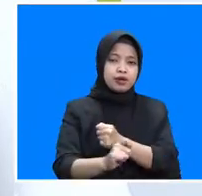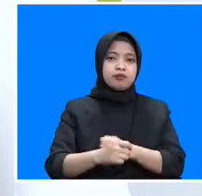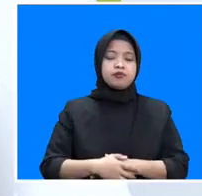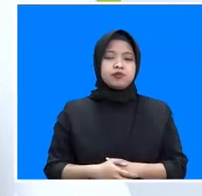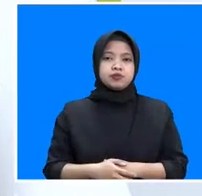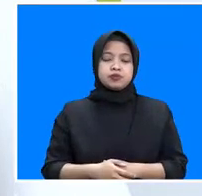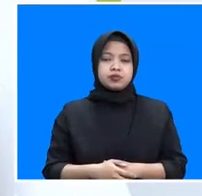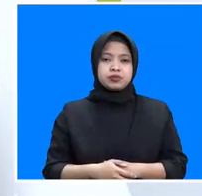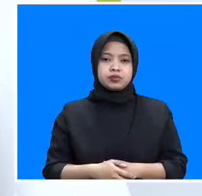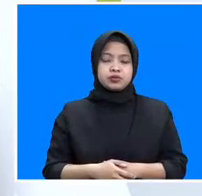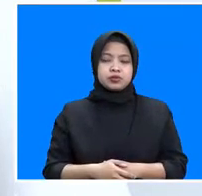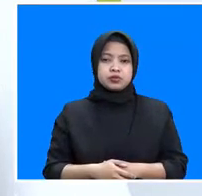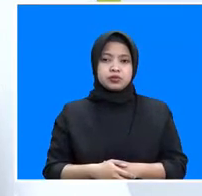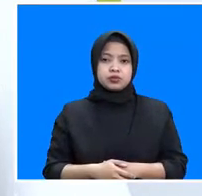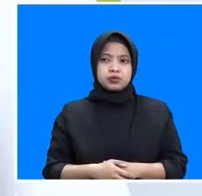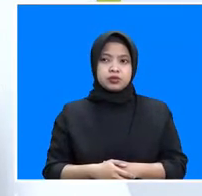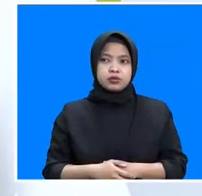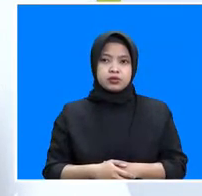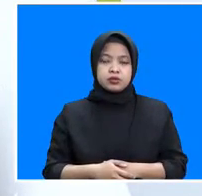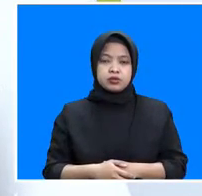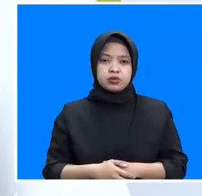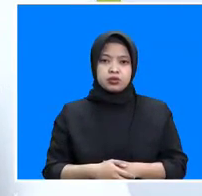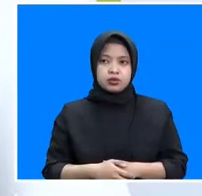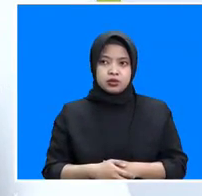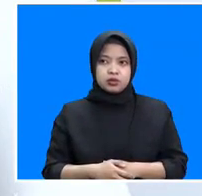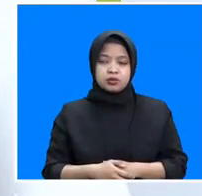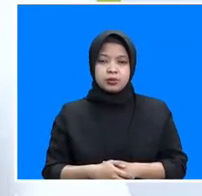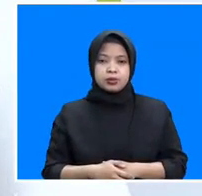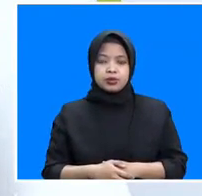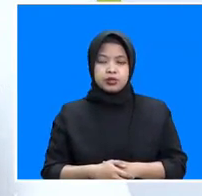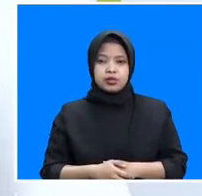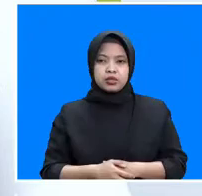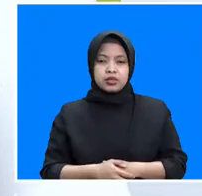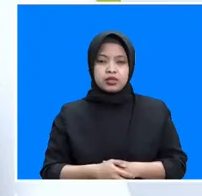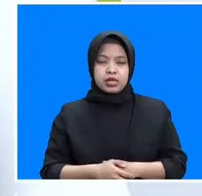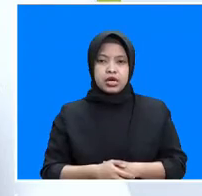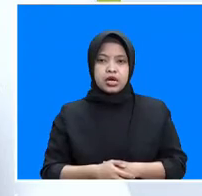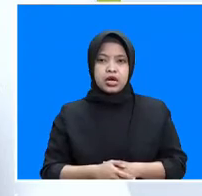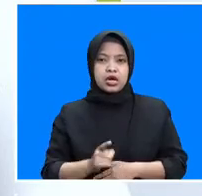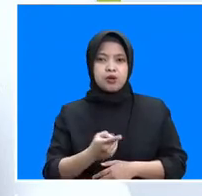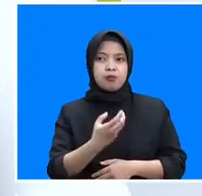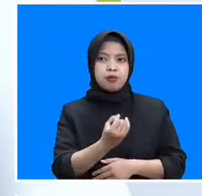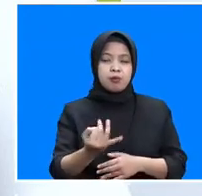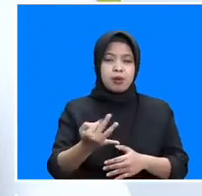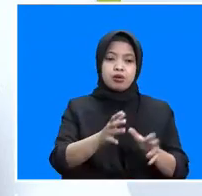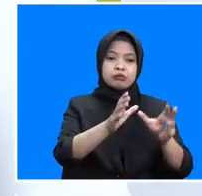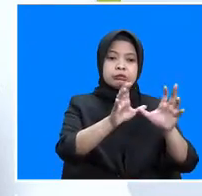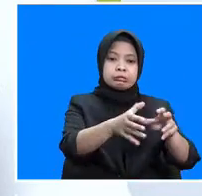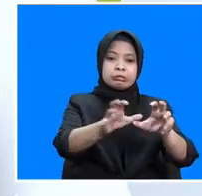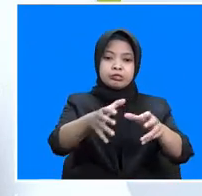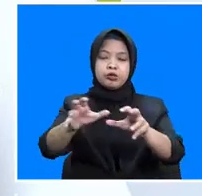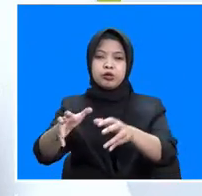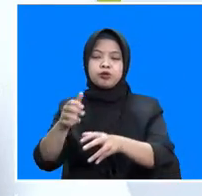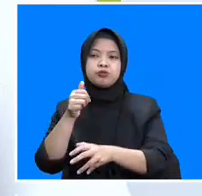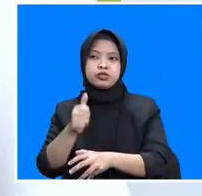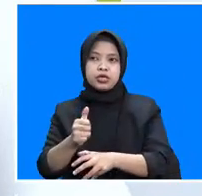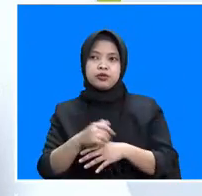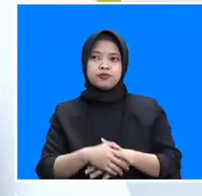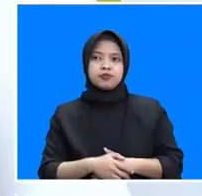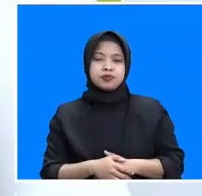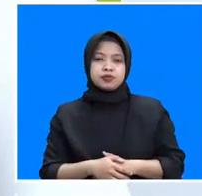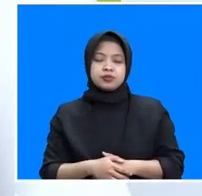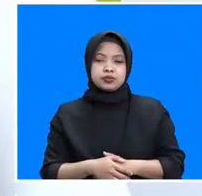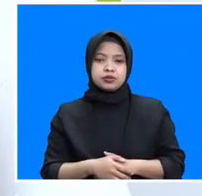But while we want to keep the school open, we also want to make sure there is freedom of movement as well. So there